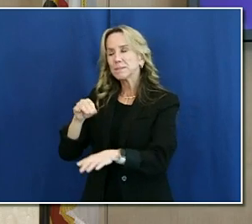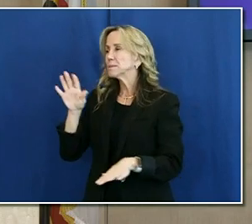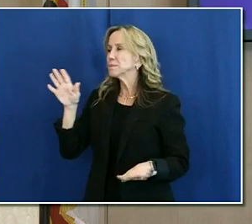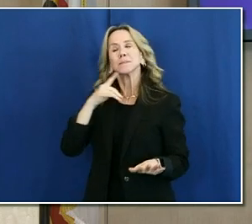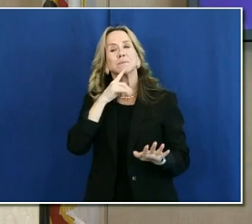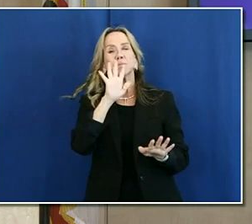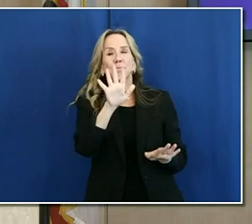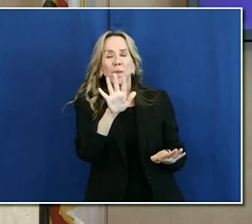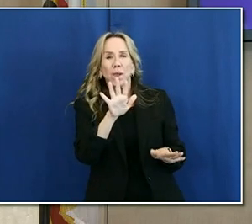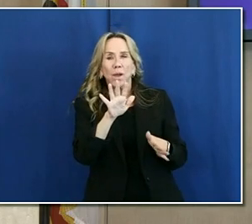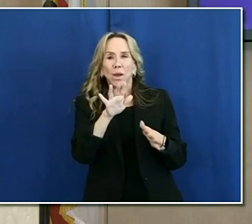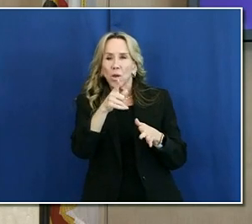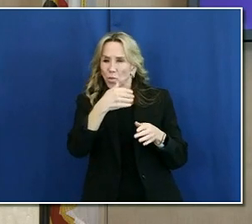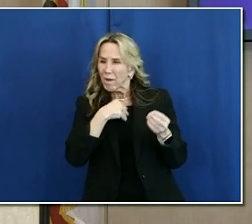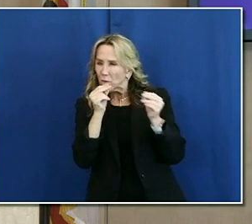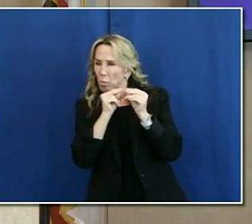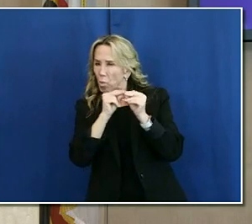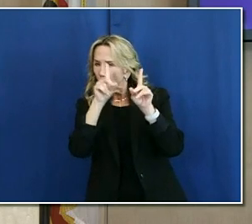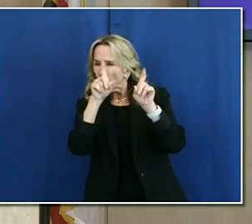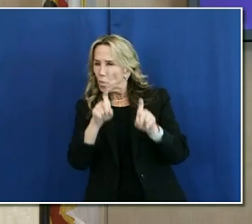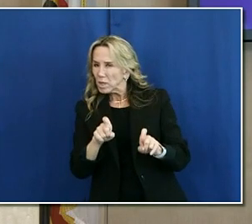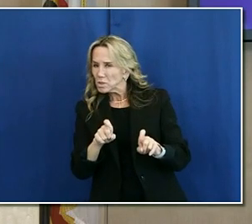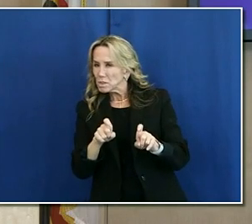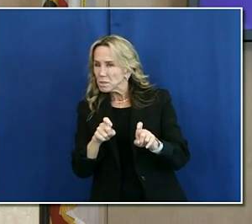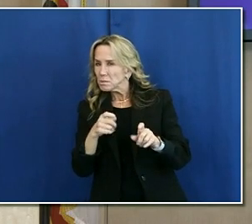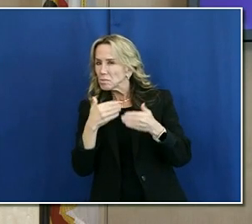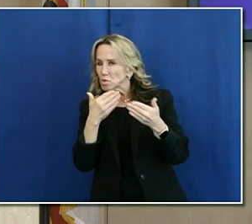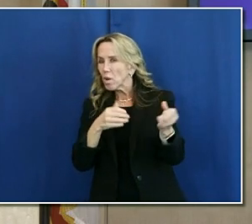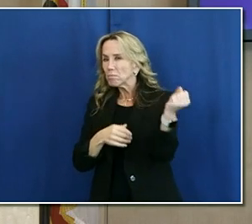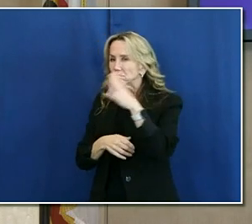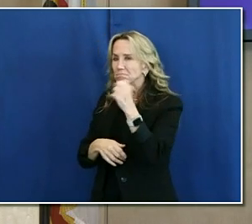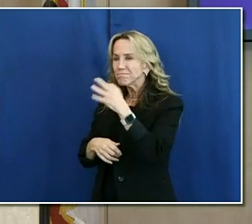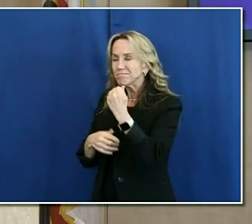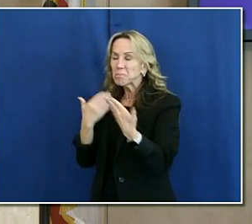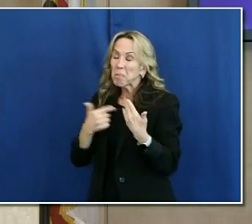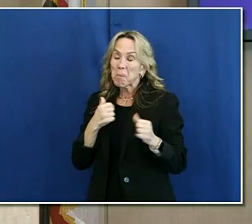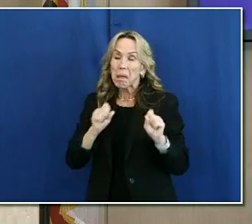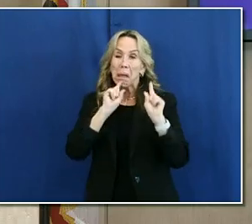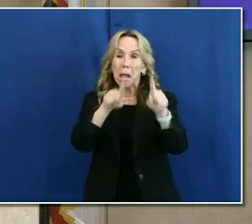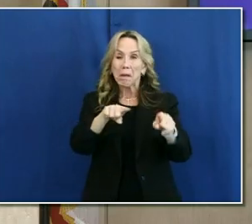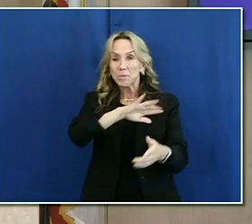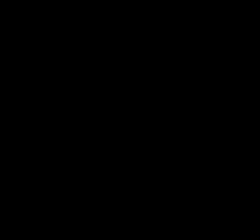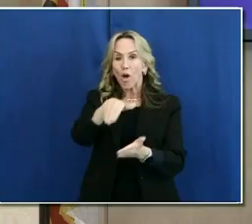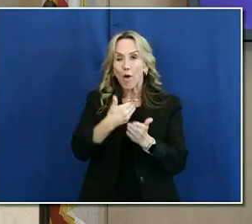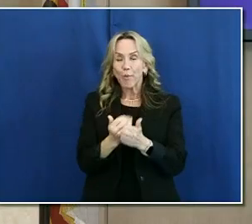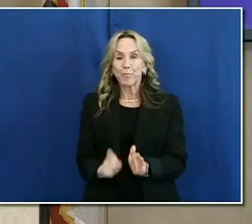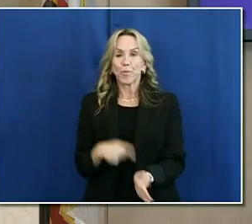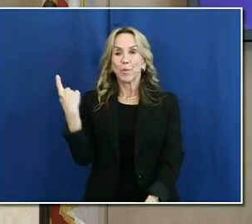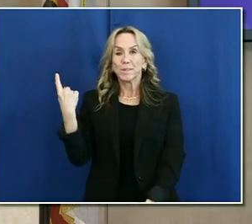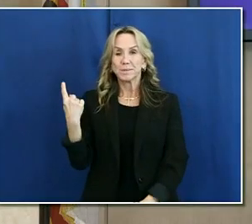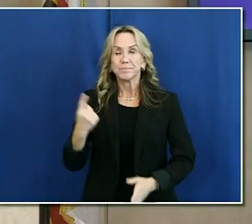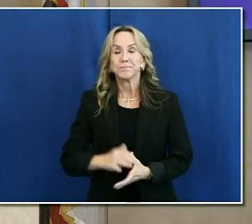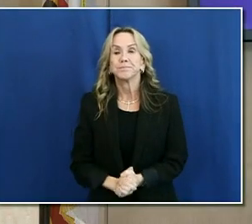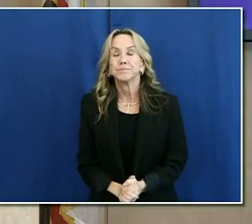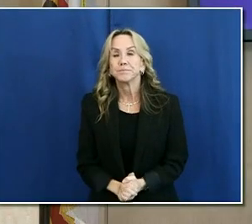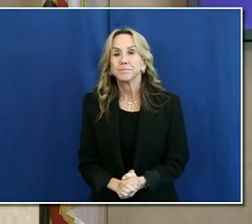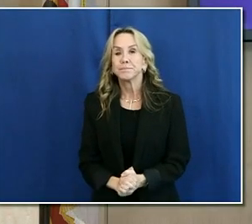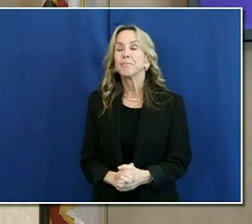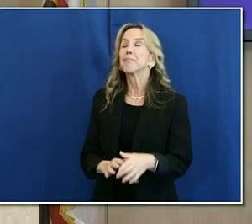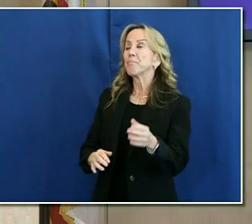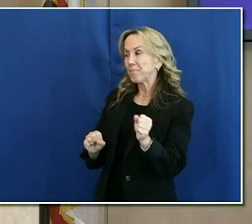addressed at the same time. Do you have additional questions or is that it? Sure. Yeah, I also had a question about the case